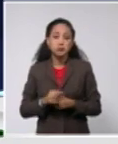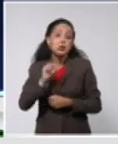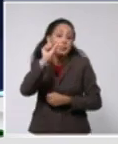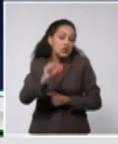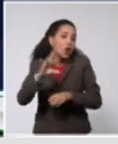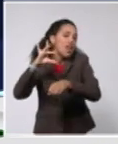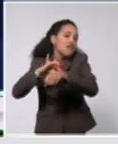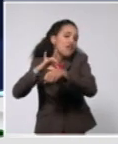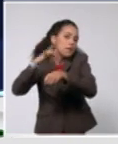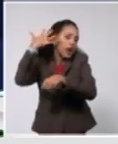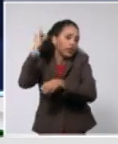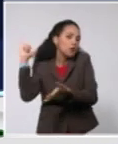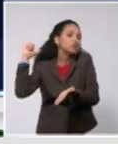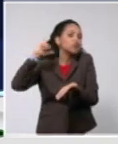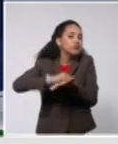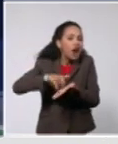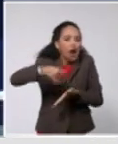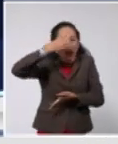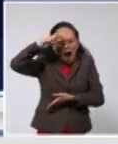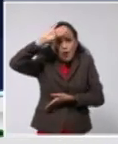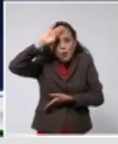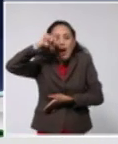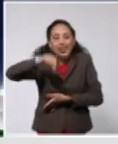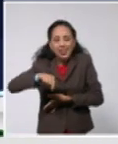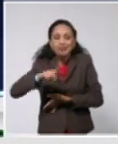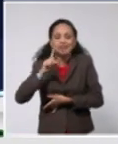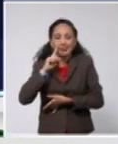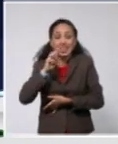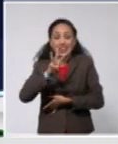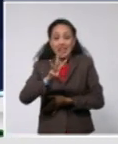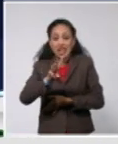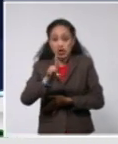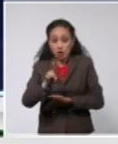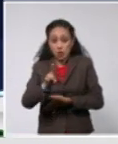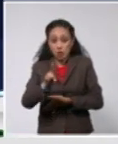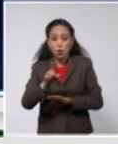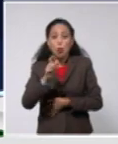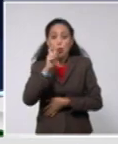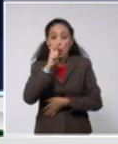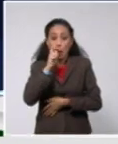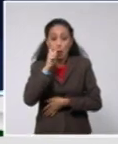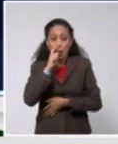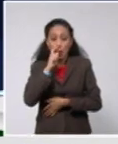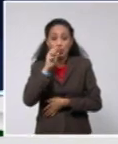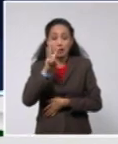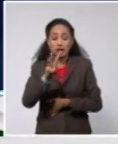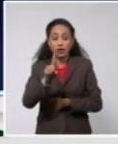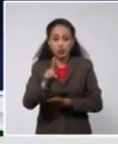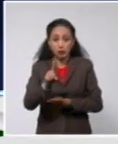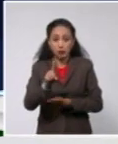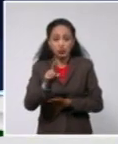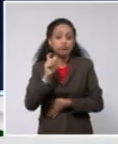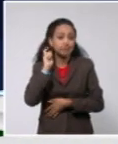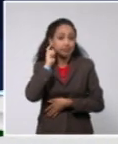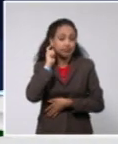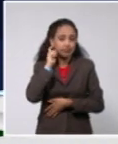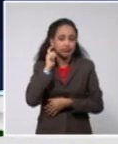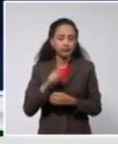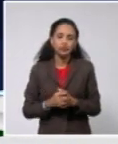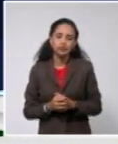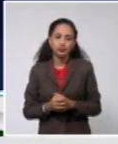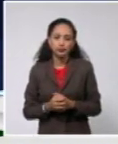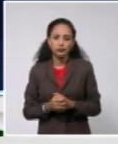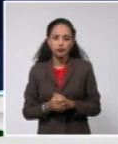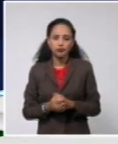diagnosed yesterday are under the age of 20, 8 of which are under 18 years of age, for